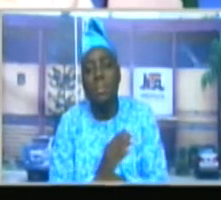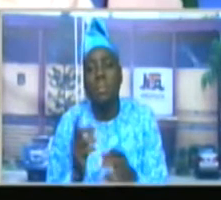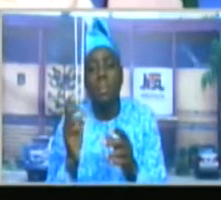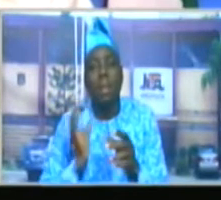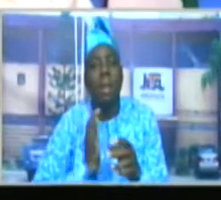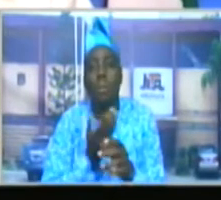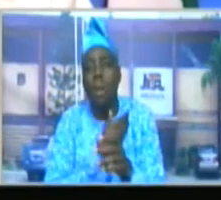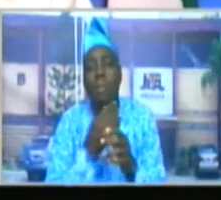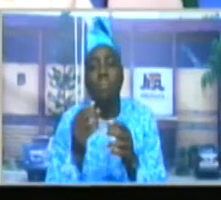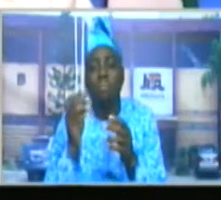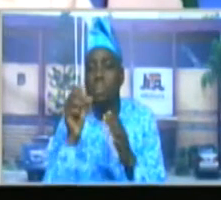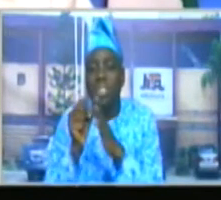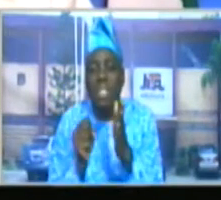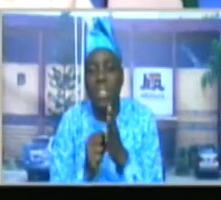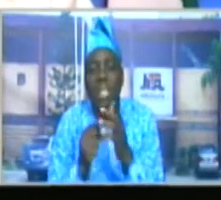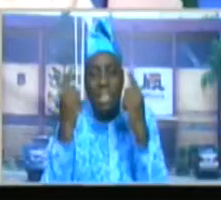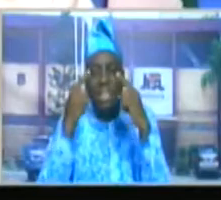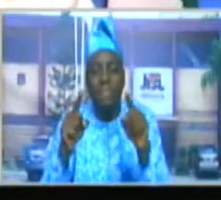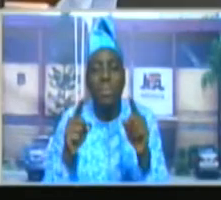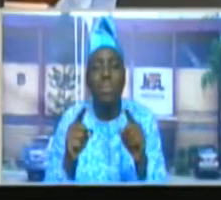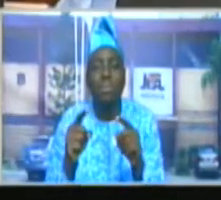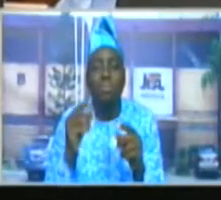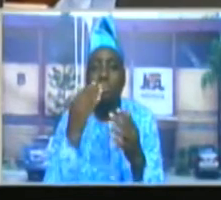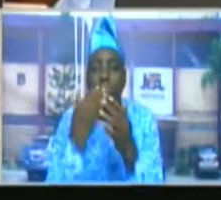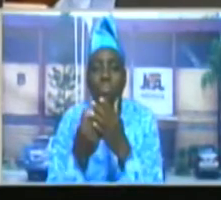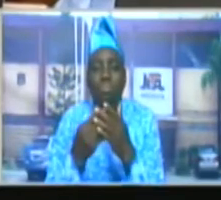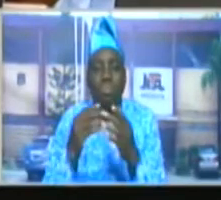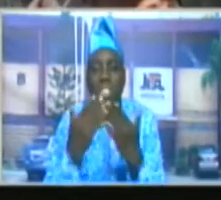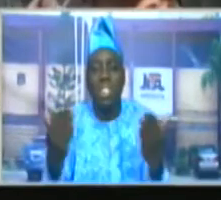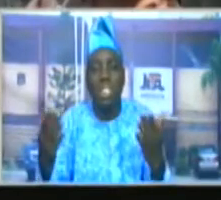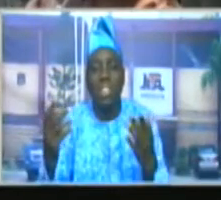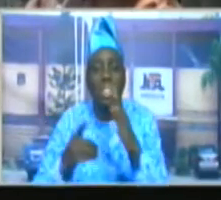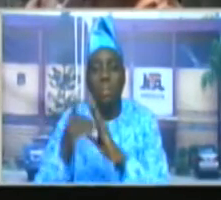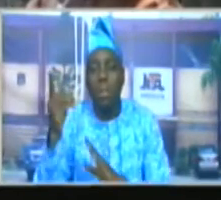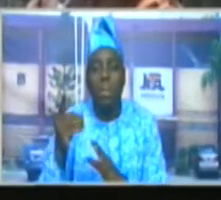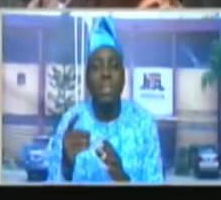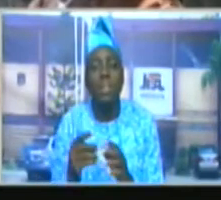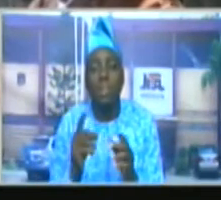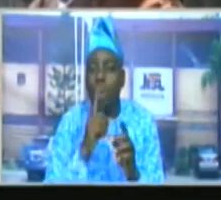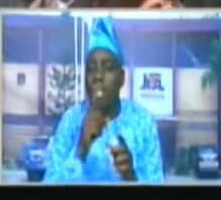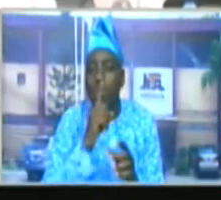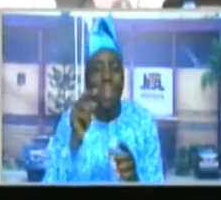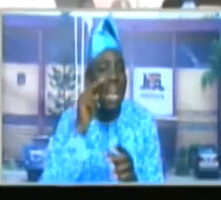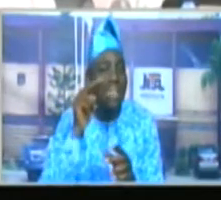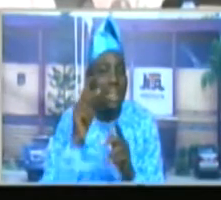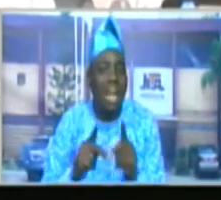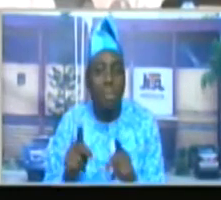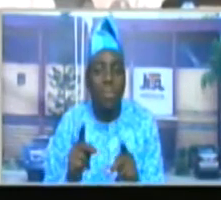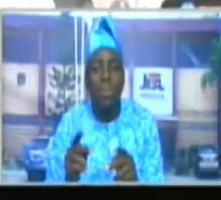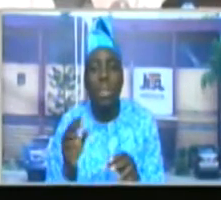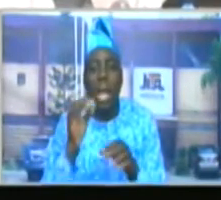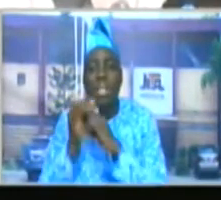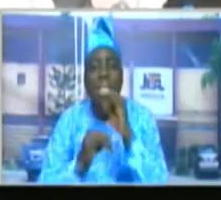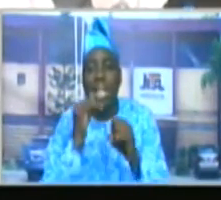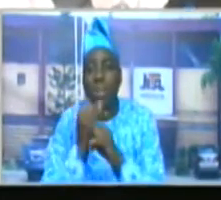states to achieve more integrated development. To reassure Nigerians and indeed the international